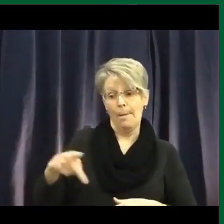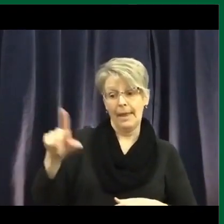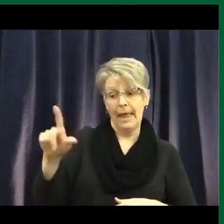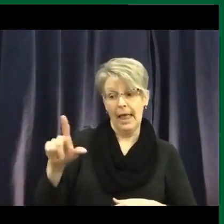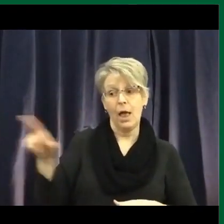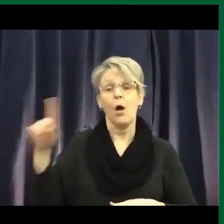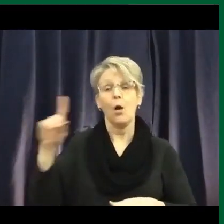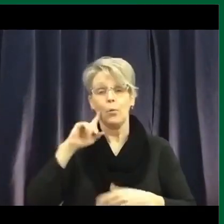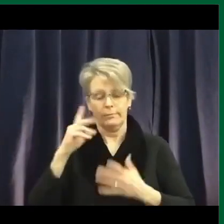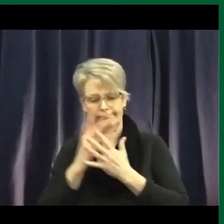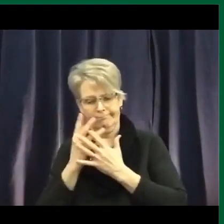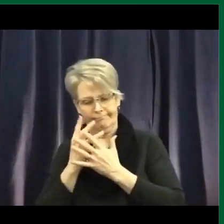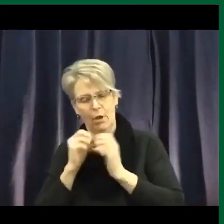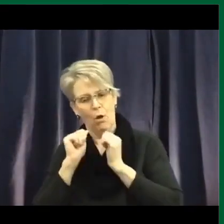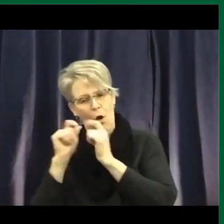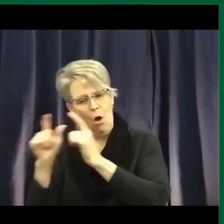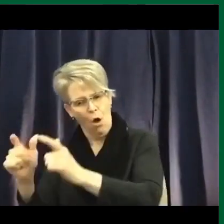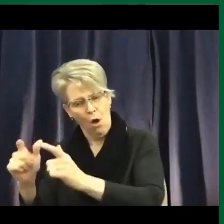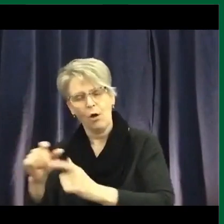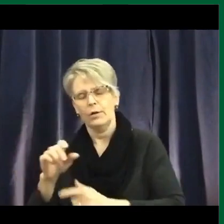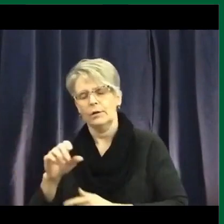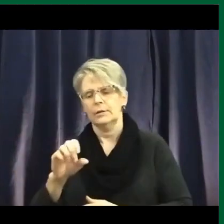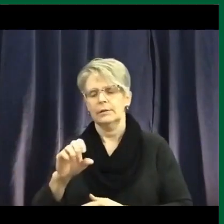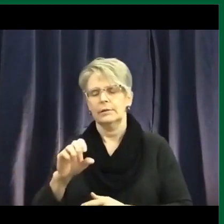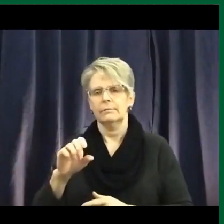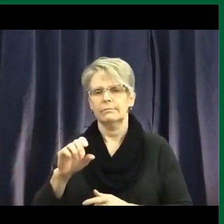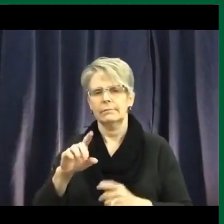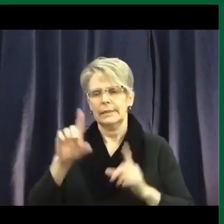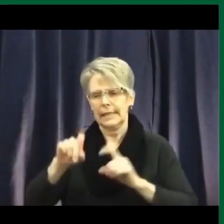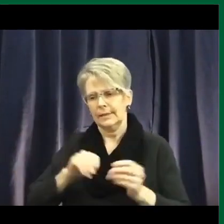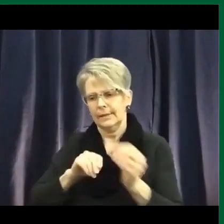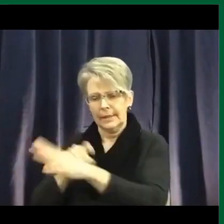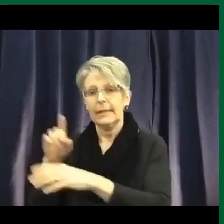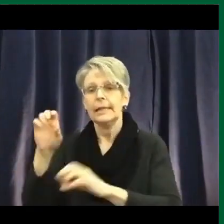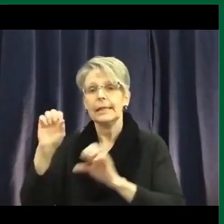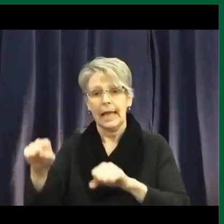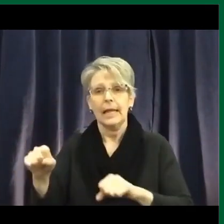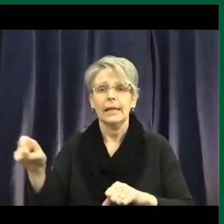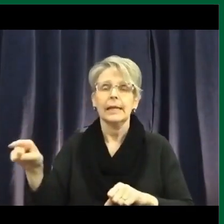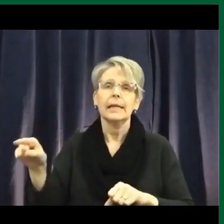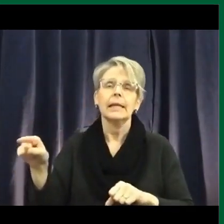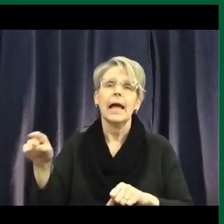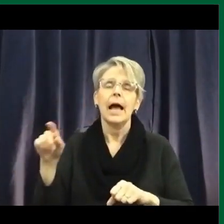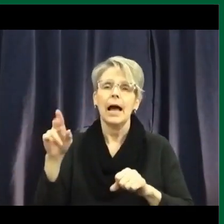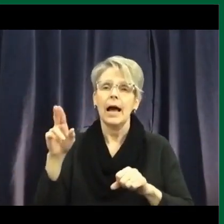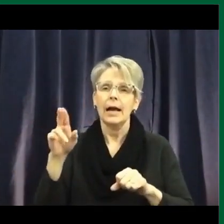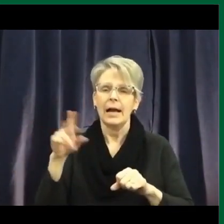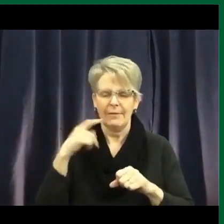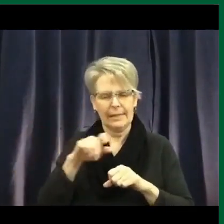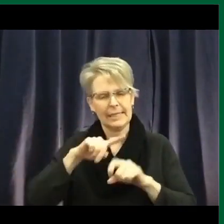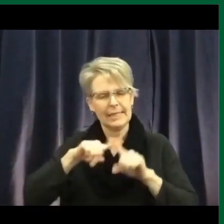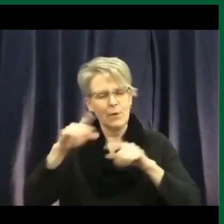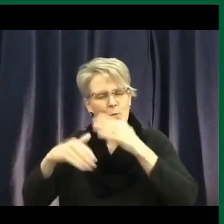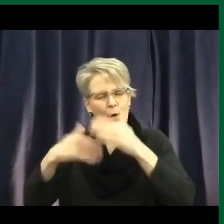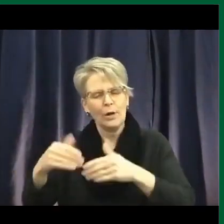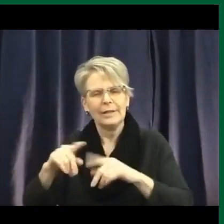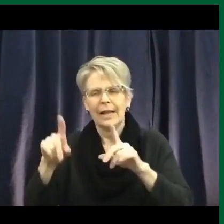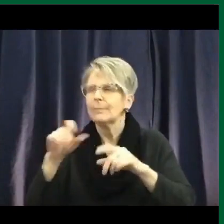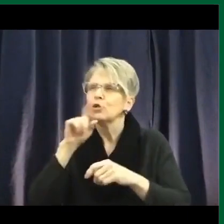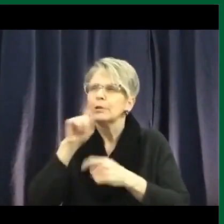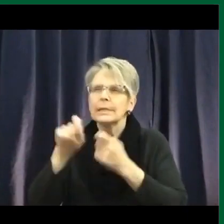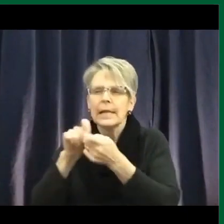all samples with the SNP assay. So, and they can do up to 3, I'm not sure about the exact number, but